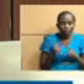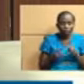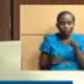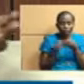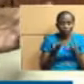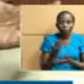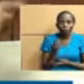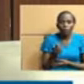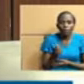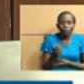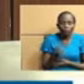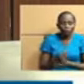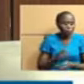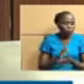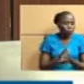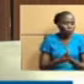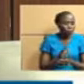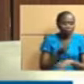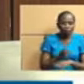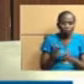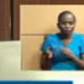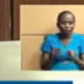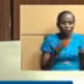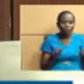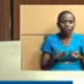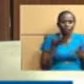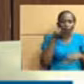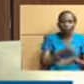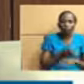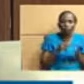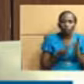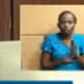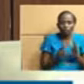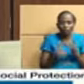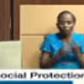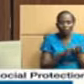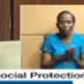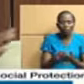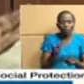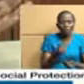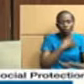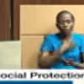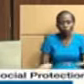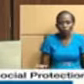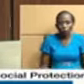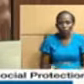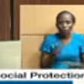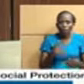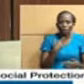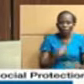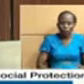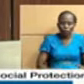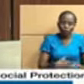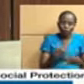this pension, then the quacks will come and give them false projects, and then they invest. The money will disappear. And the money disappears, and the person goes